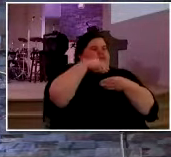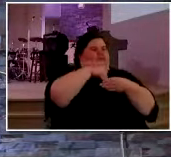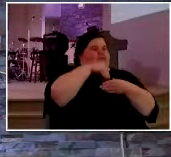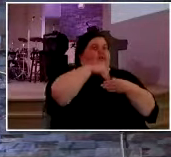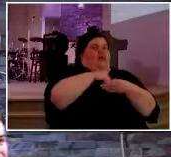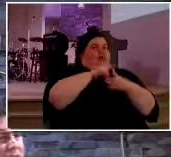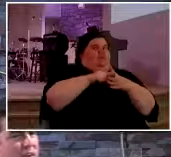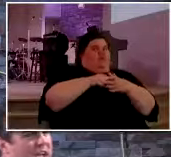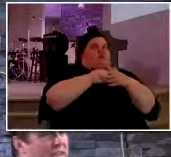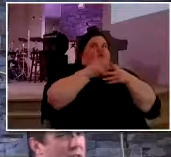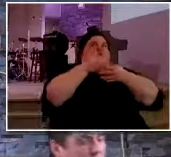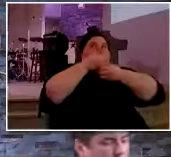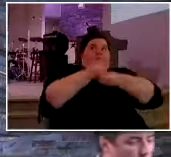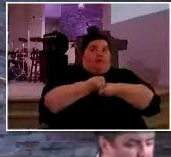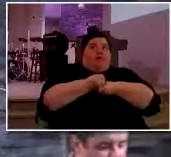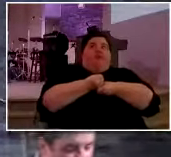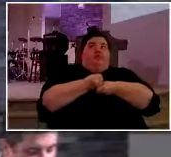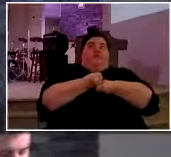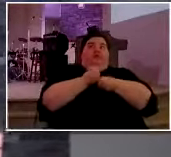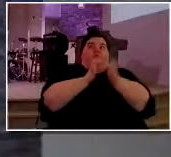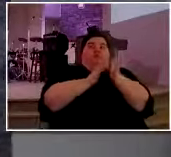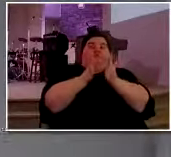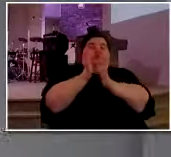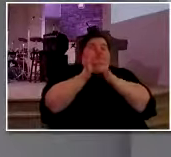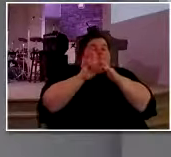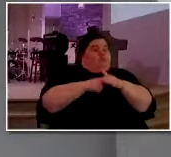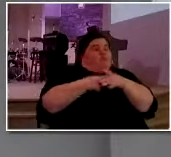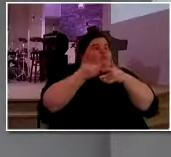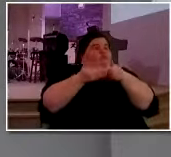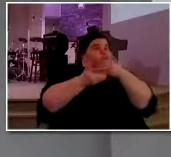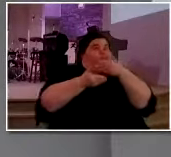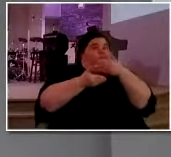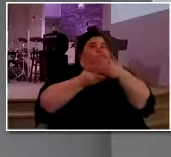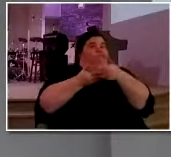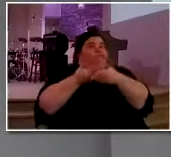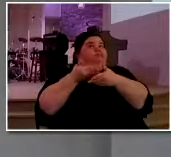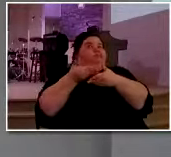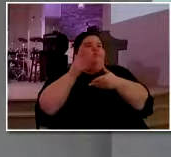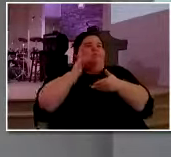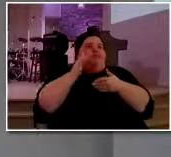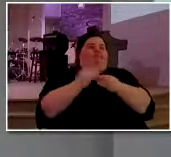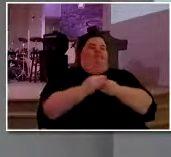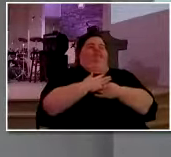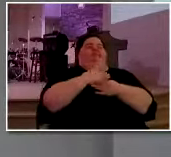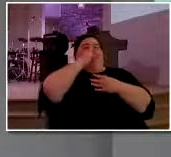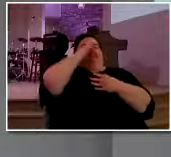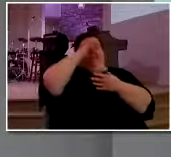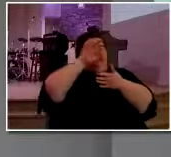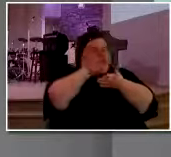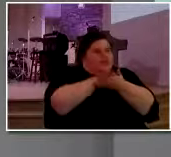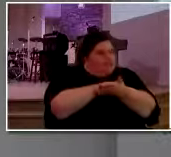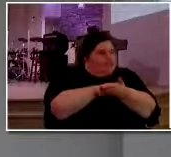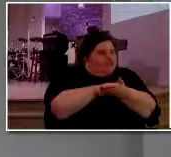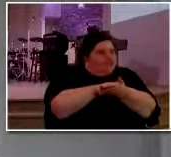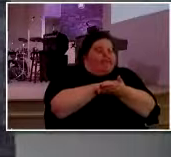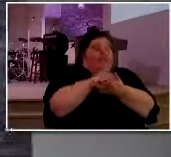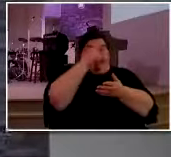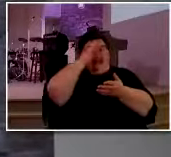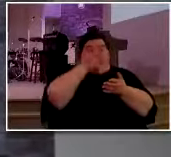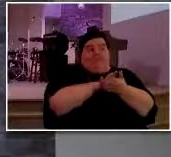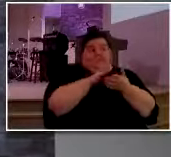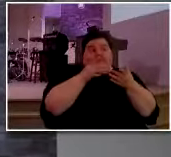as you activate that faith towards Jesus, it will cause you to believe. Believing will cause you